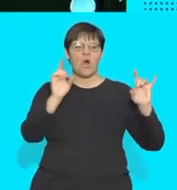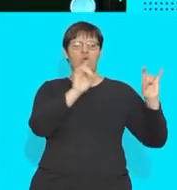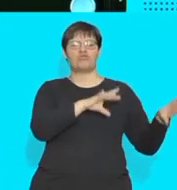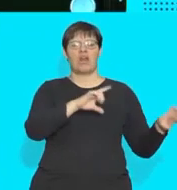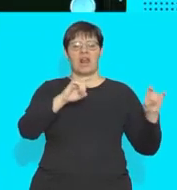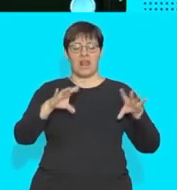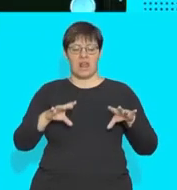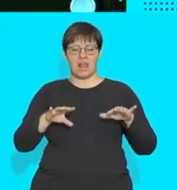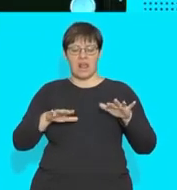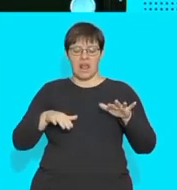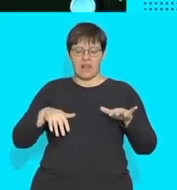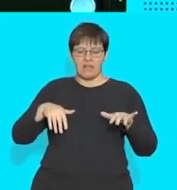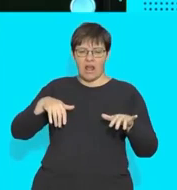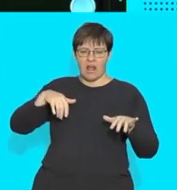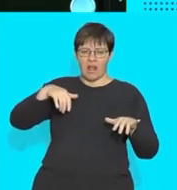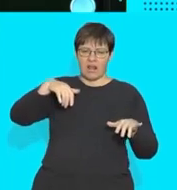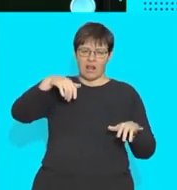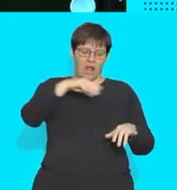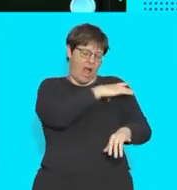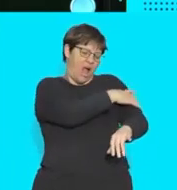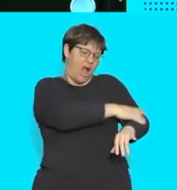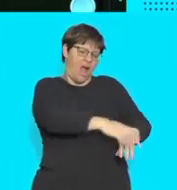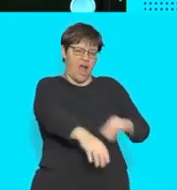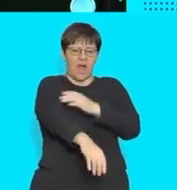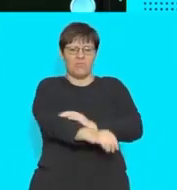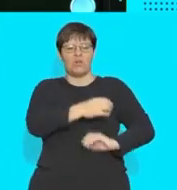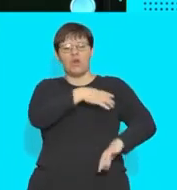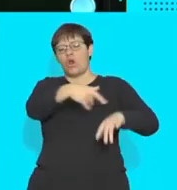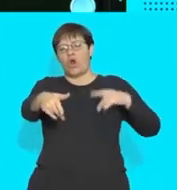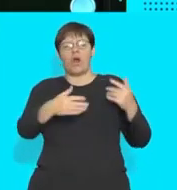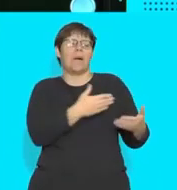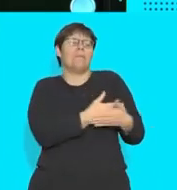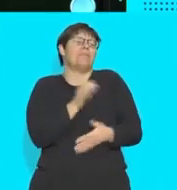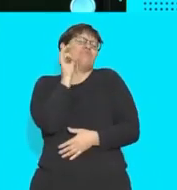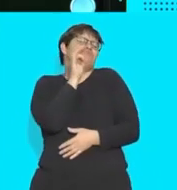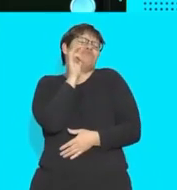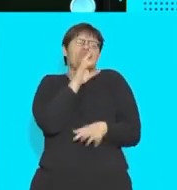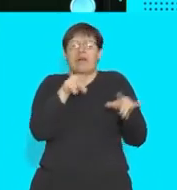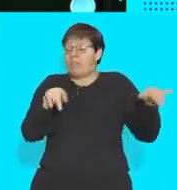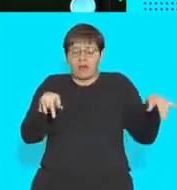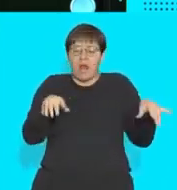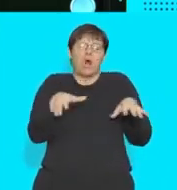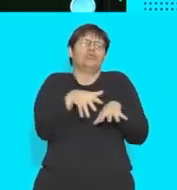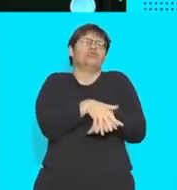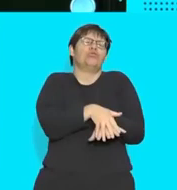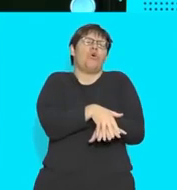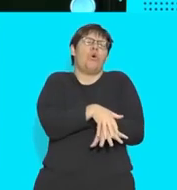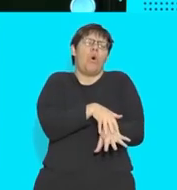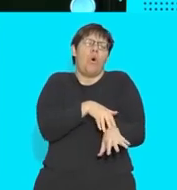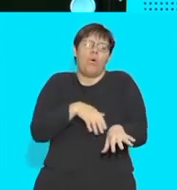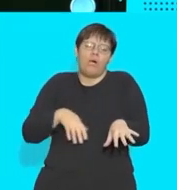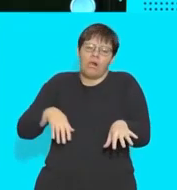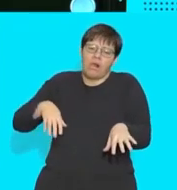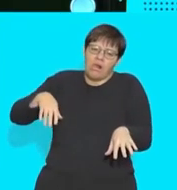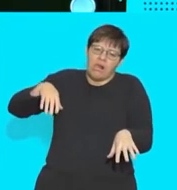moves very slowly. They have very long arms, and their babies are just too cute for words, but they